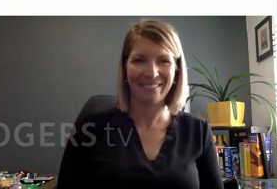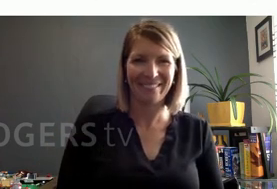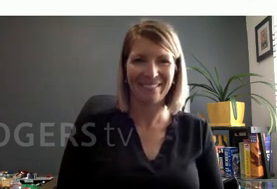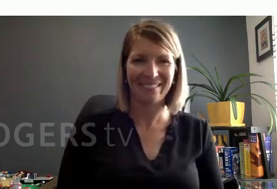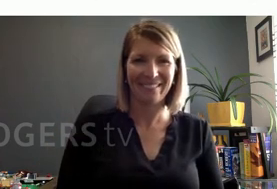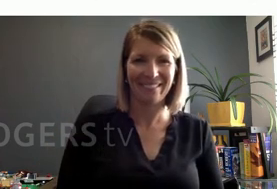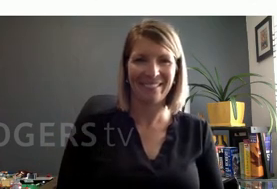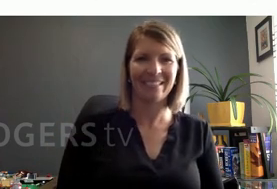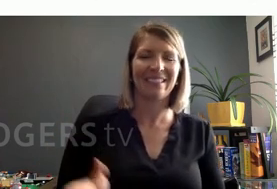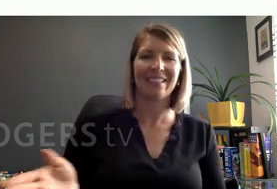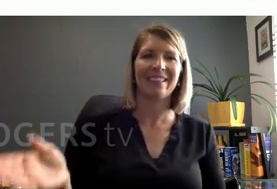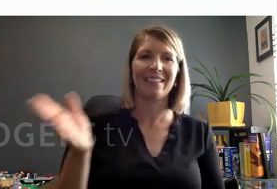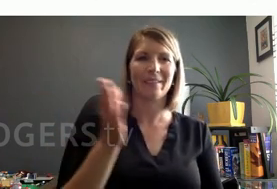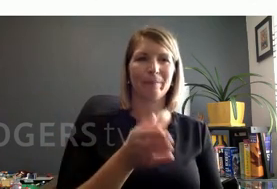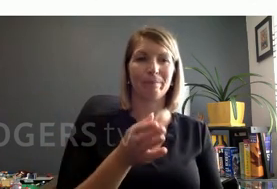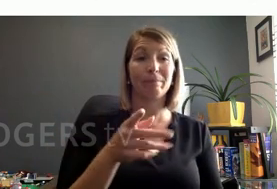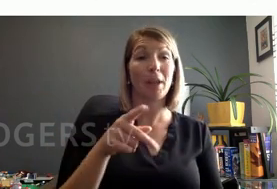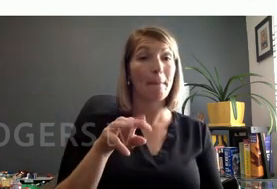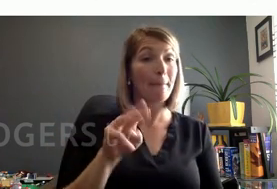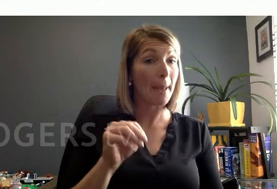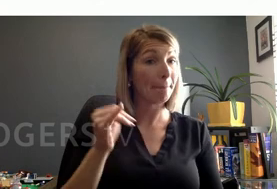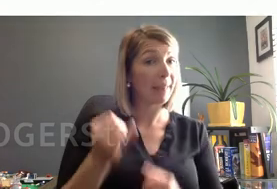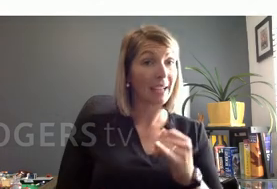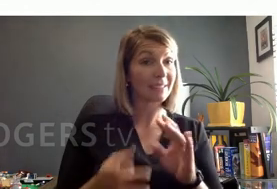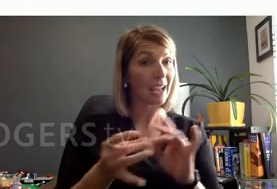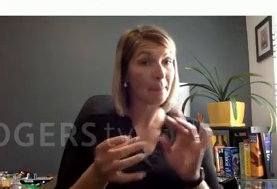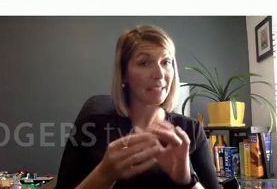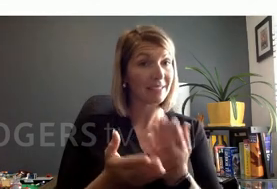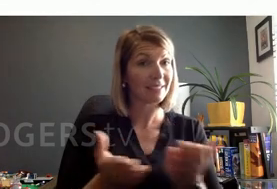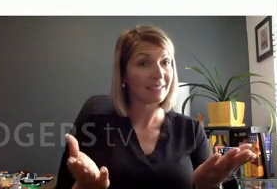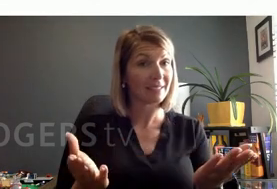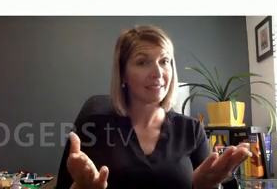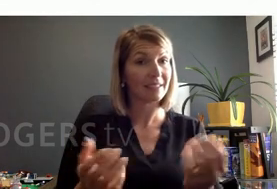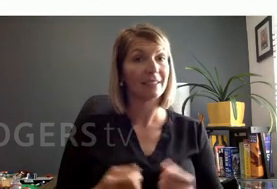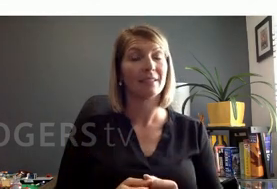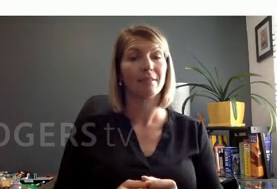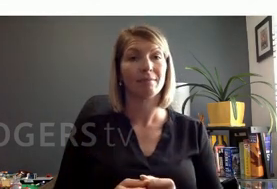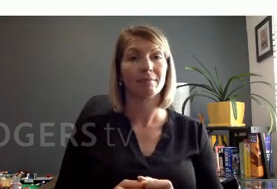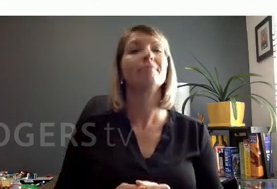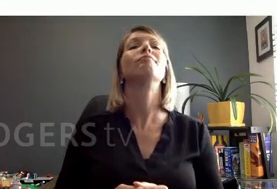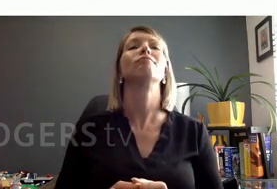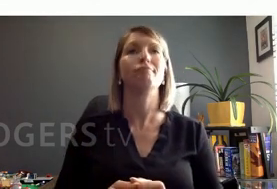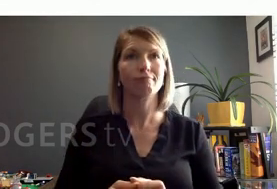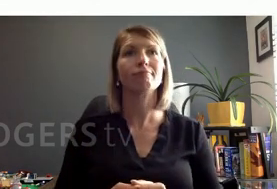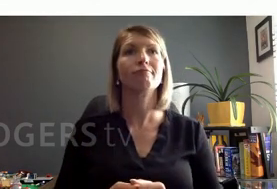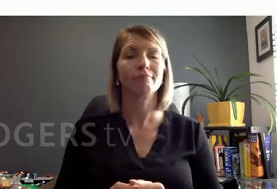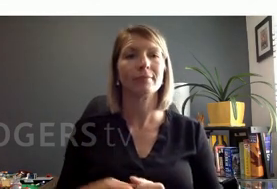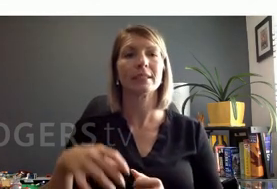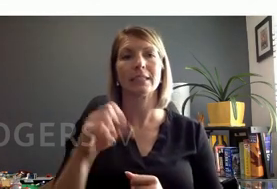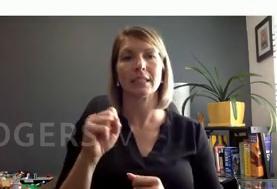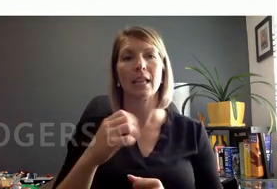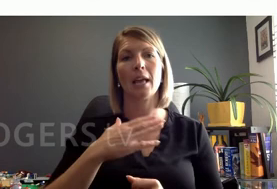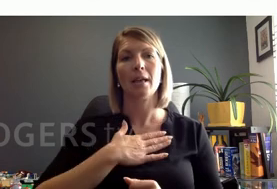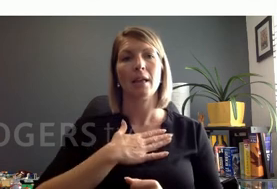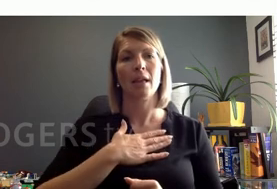demand. Pam, before we finish, final words or thoughts? I do. And well, mine's a final